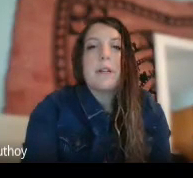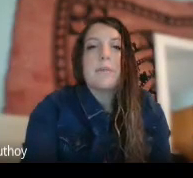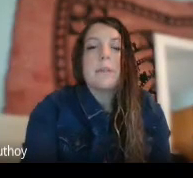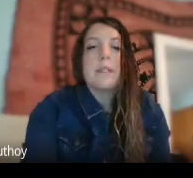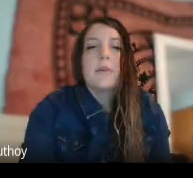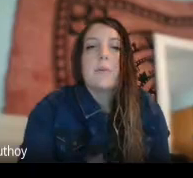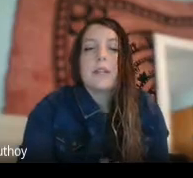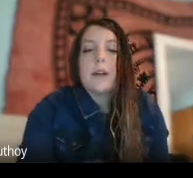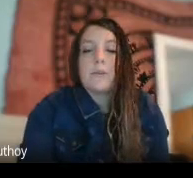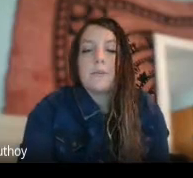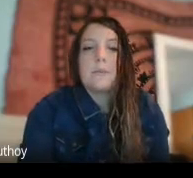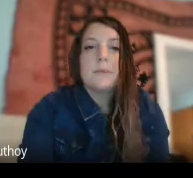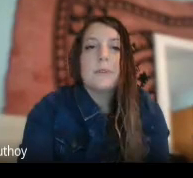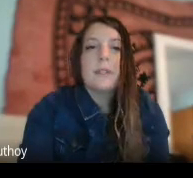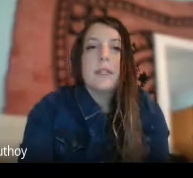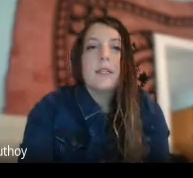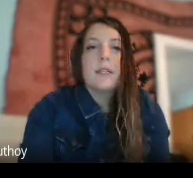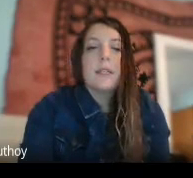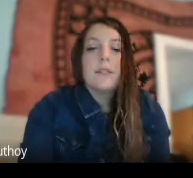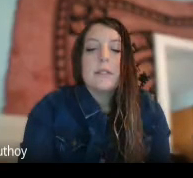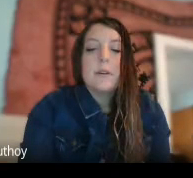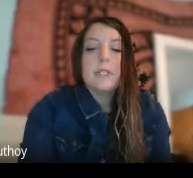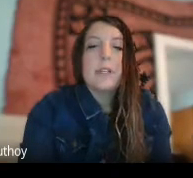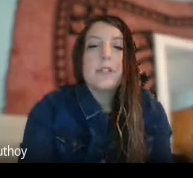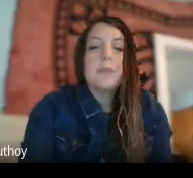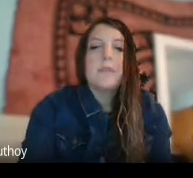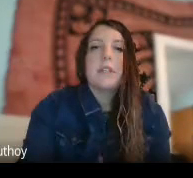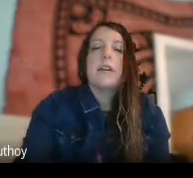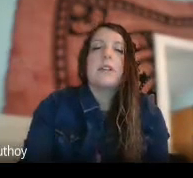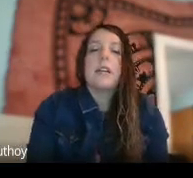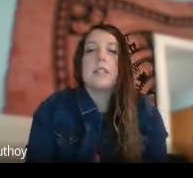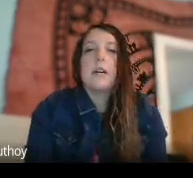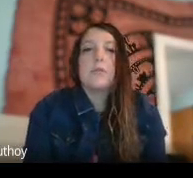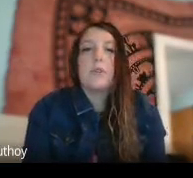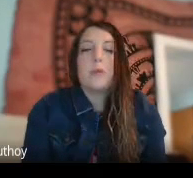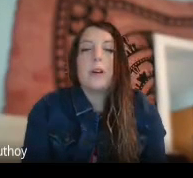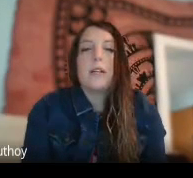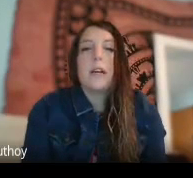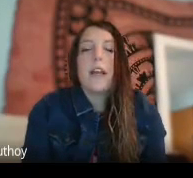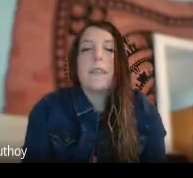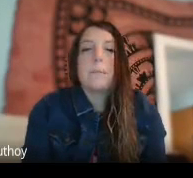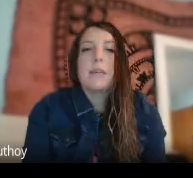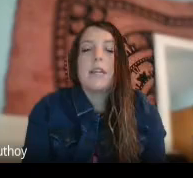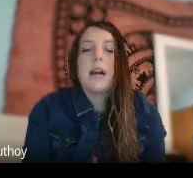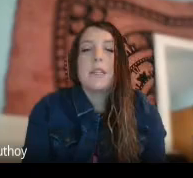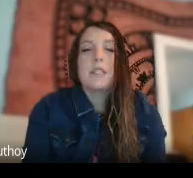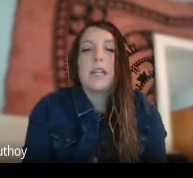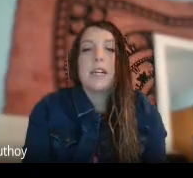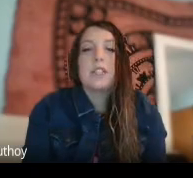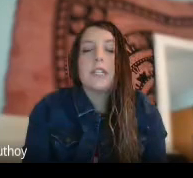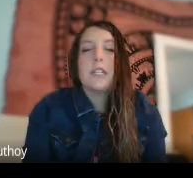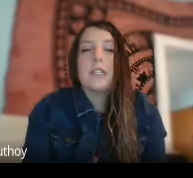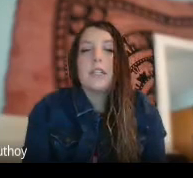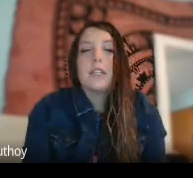people want to know. So at this point, you should be filling out your ASL notebook in the meeting